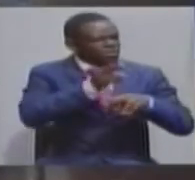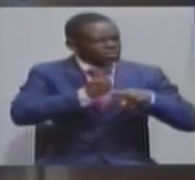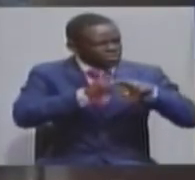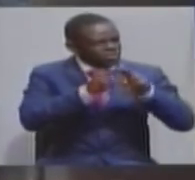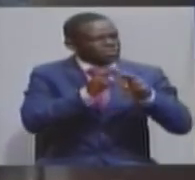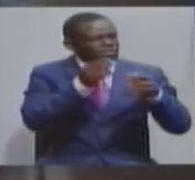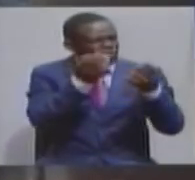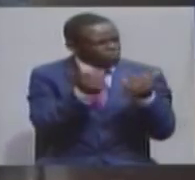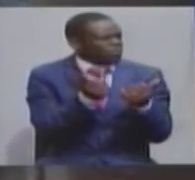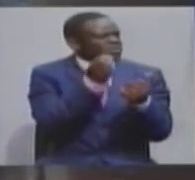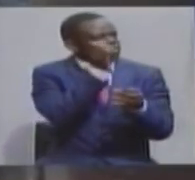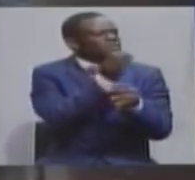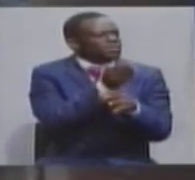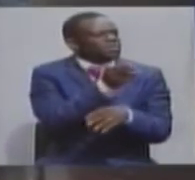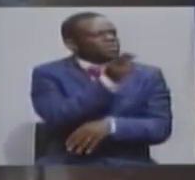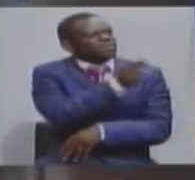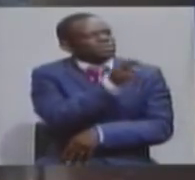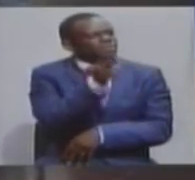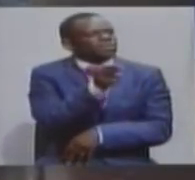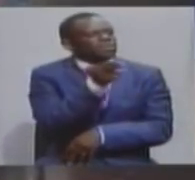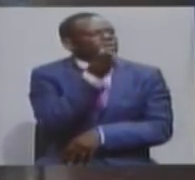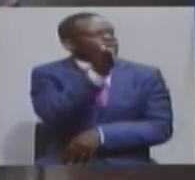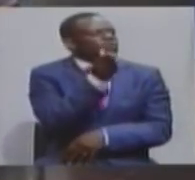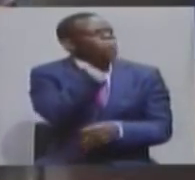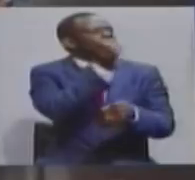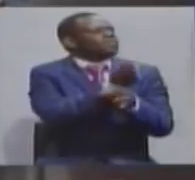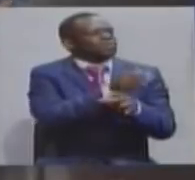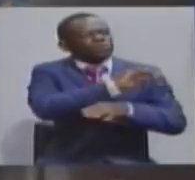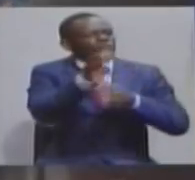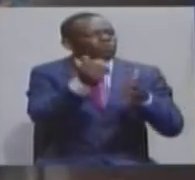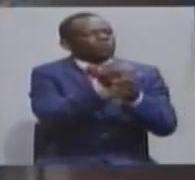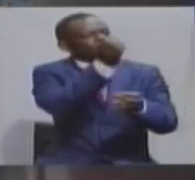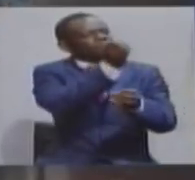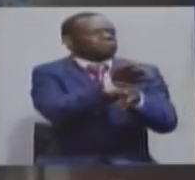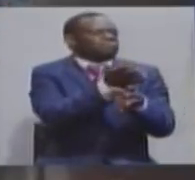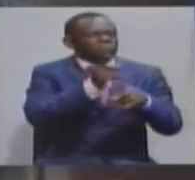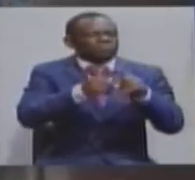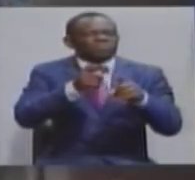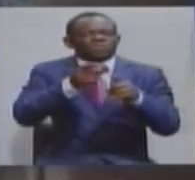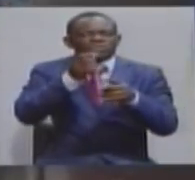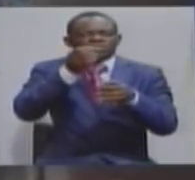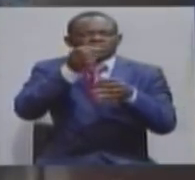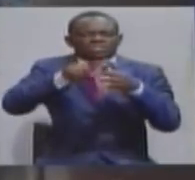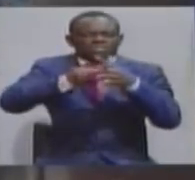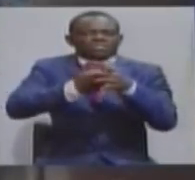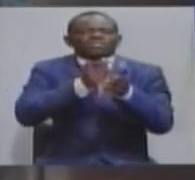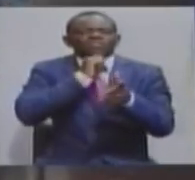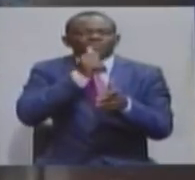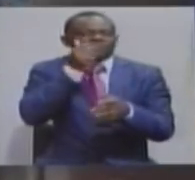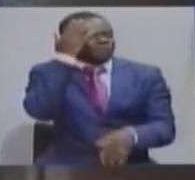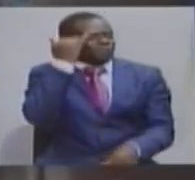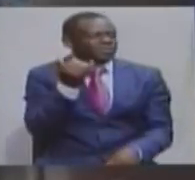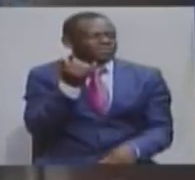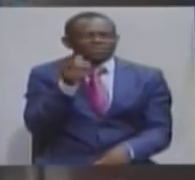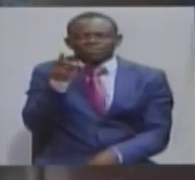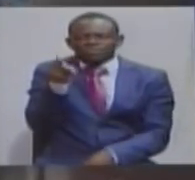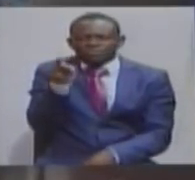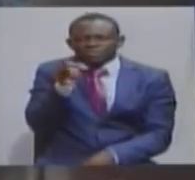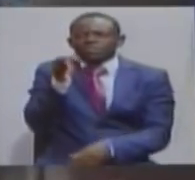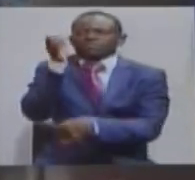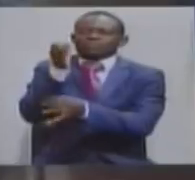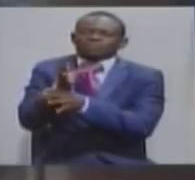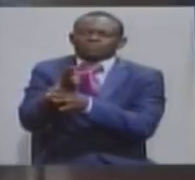has dialogue delayed? That should be the question, really. Everybody's ready, but nobody's really ready to move. You're ready, and you're announcing. Each one is